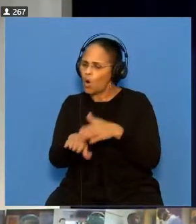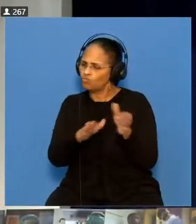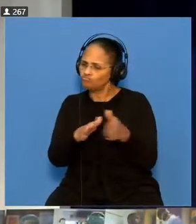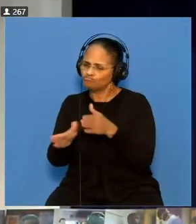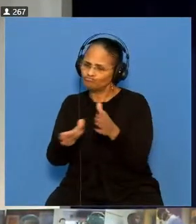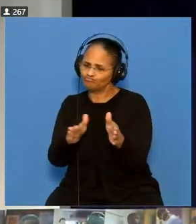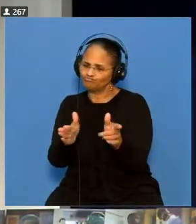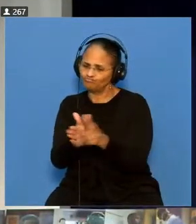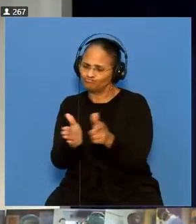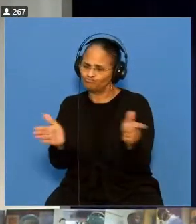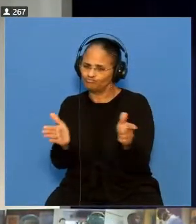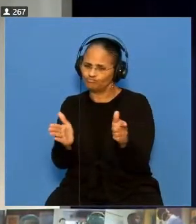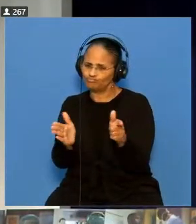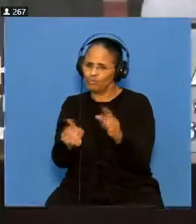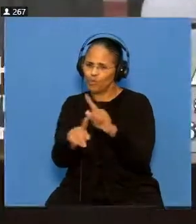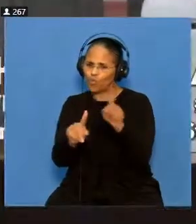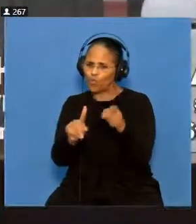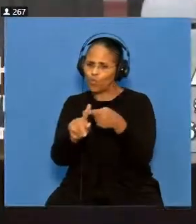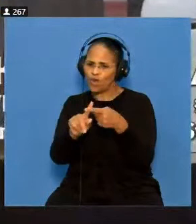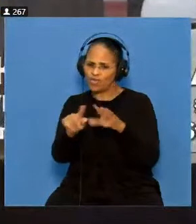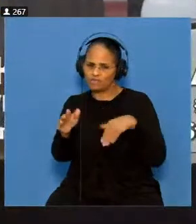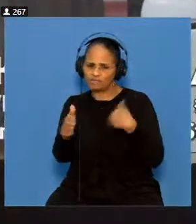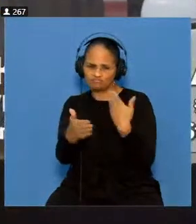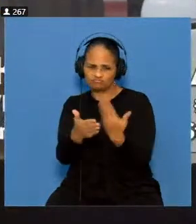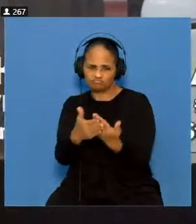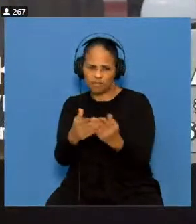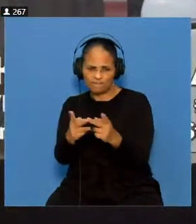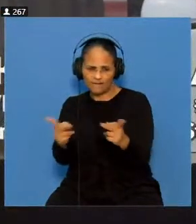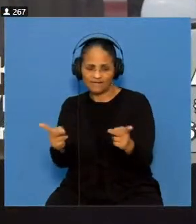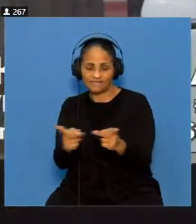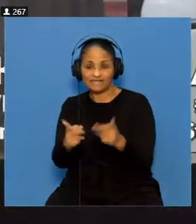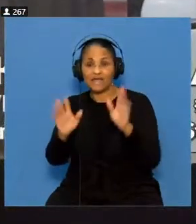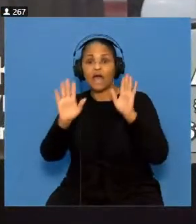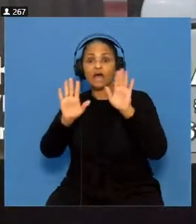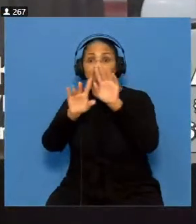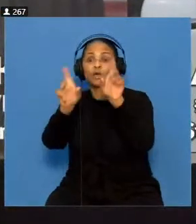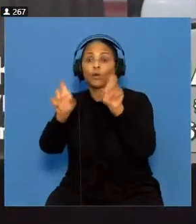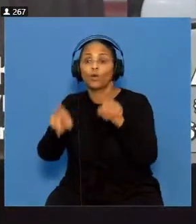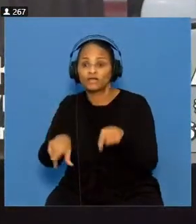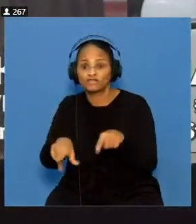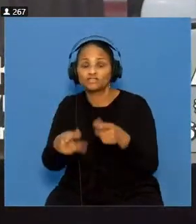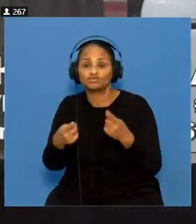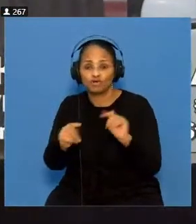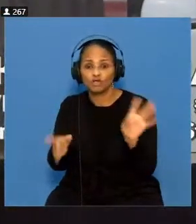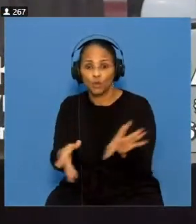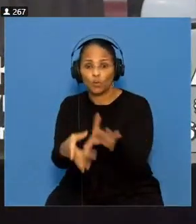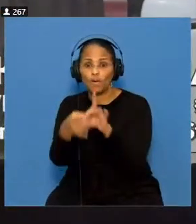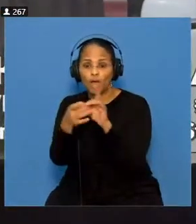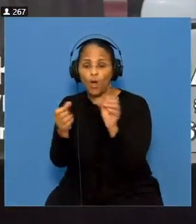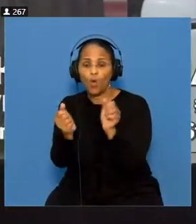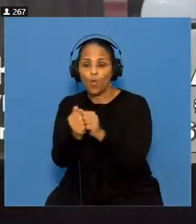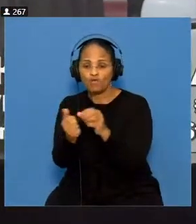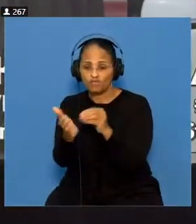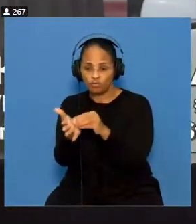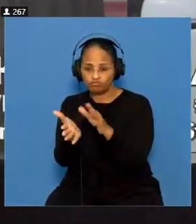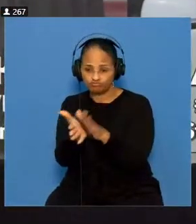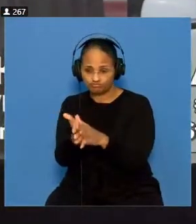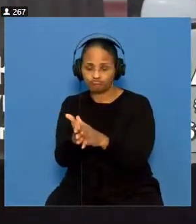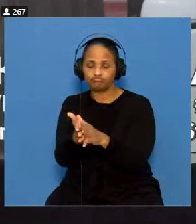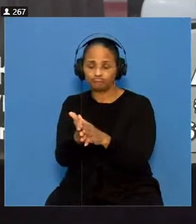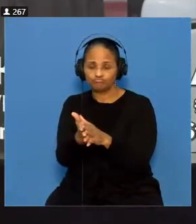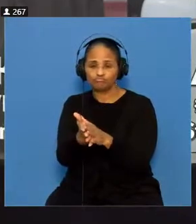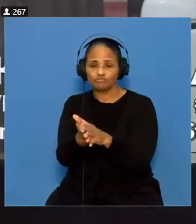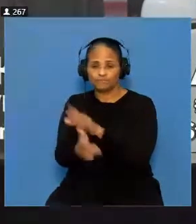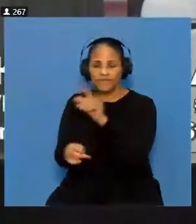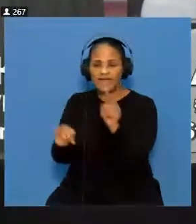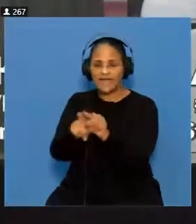regulations come into place? That's an excellent question. It's something that I was trying to correspond with the drafters. It certainly,